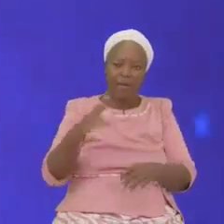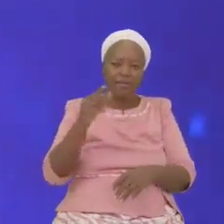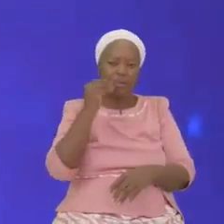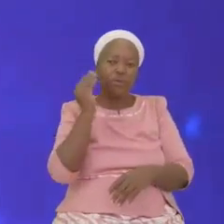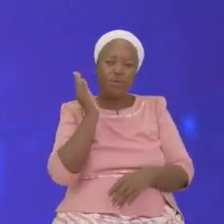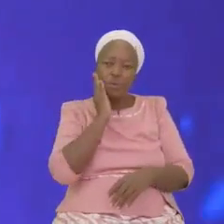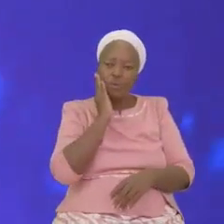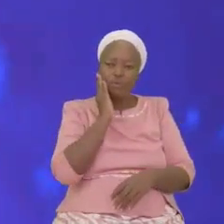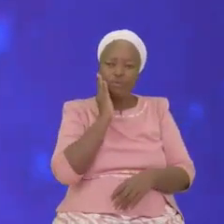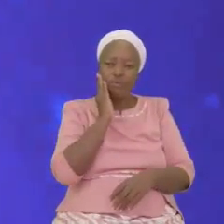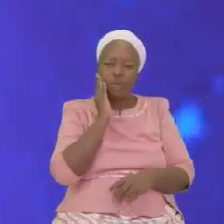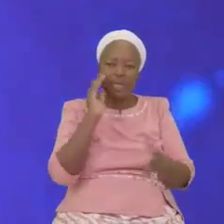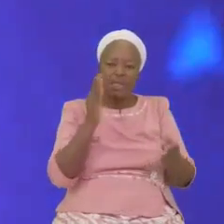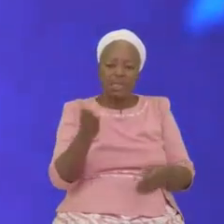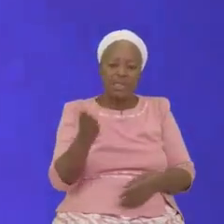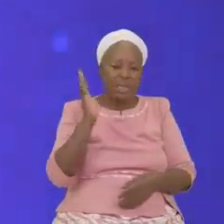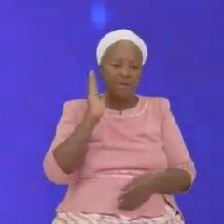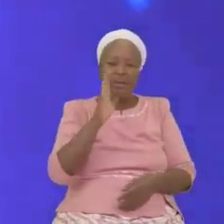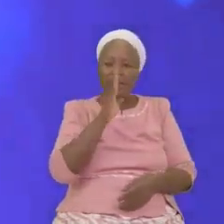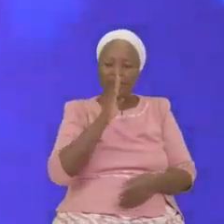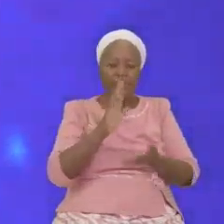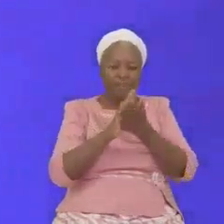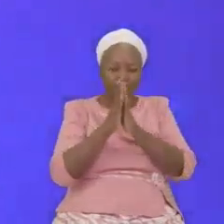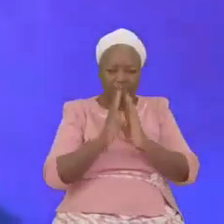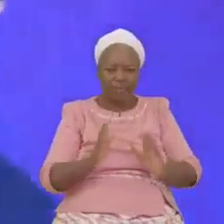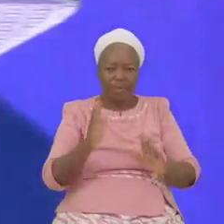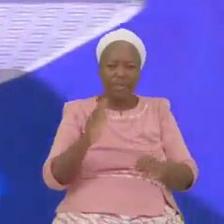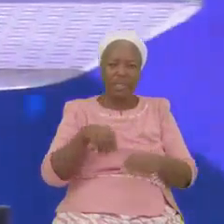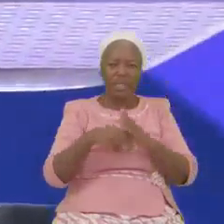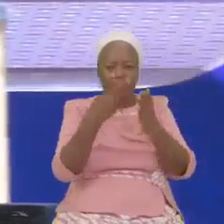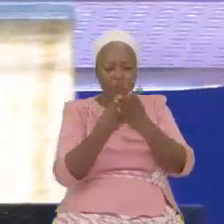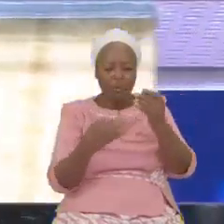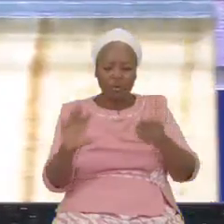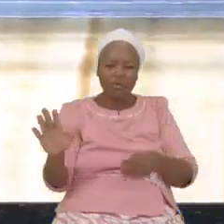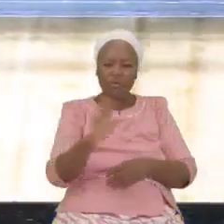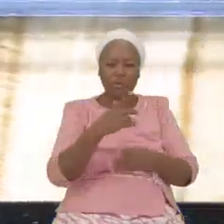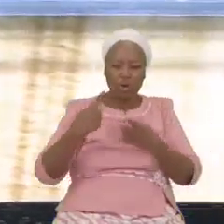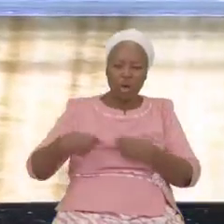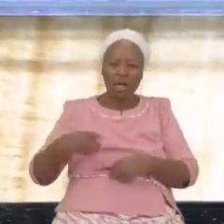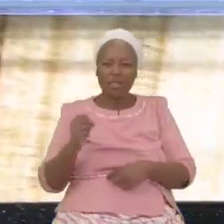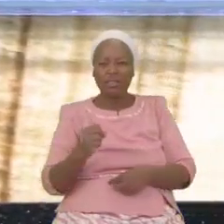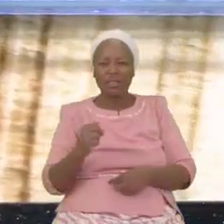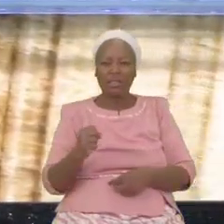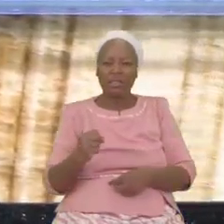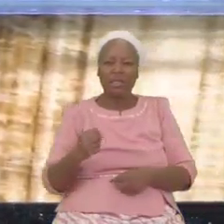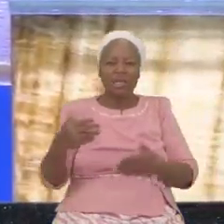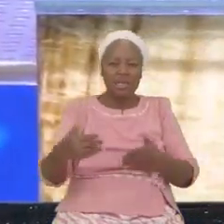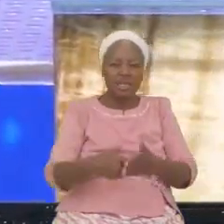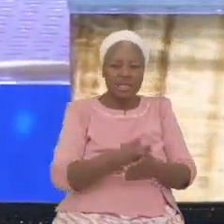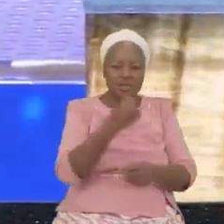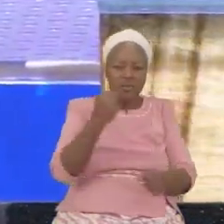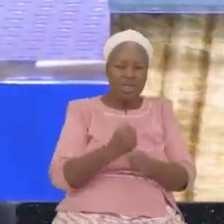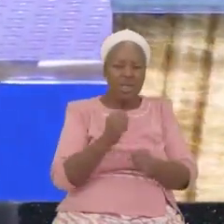home. There will be peace in both of your hearts. New Year